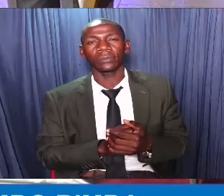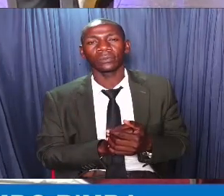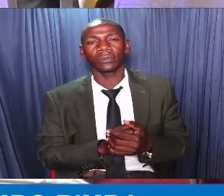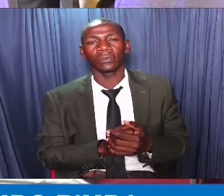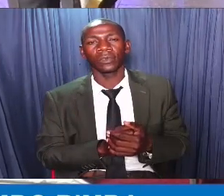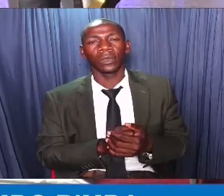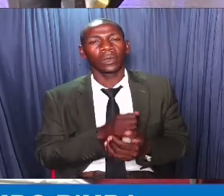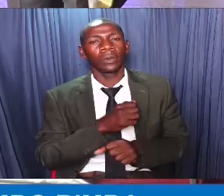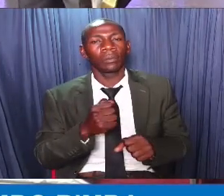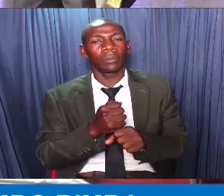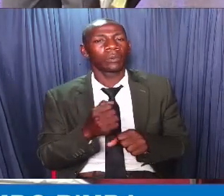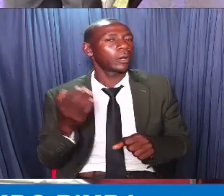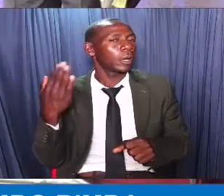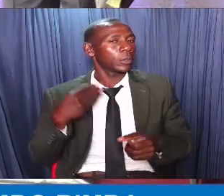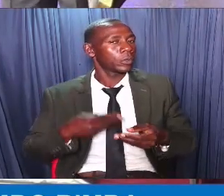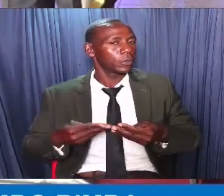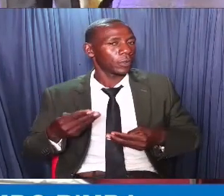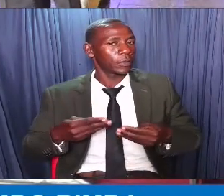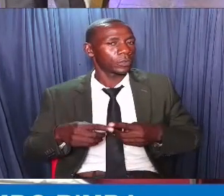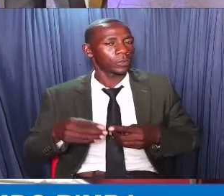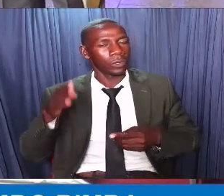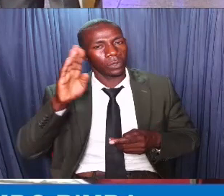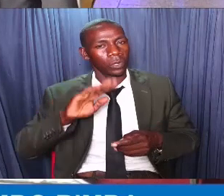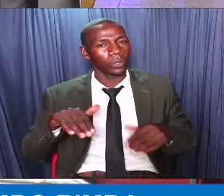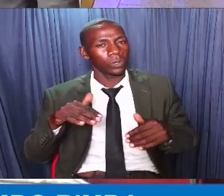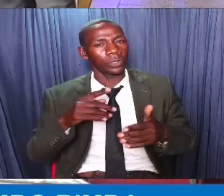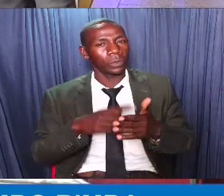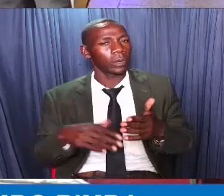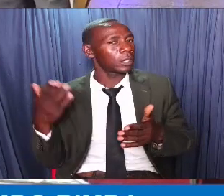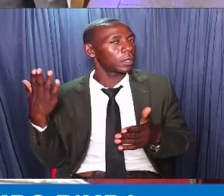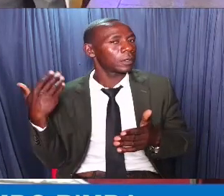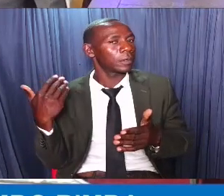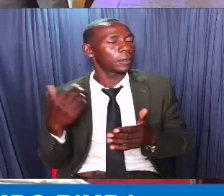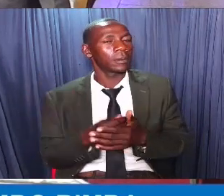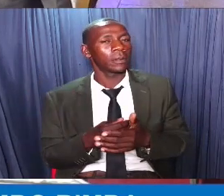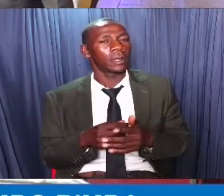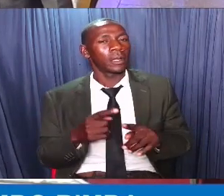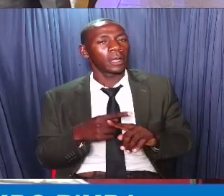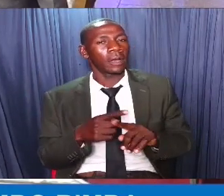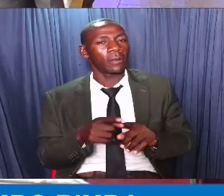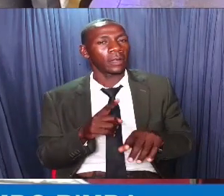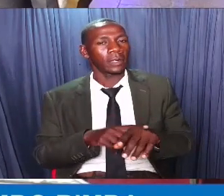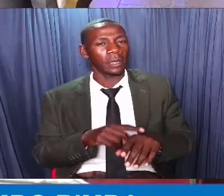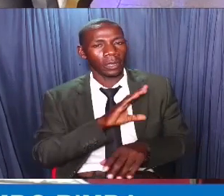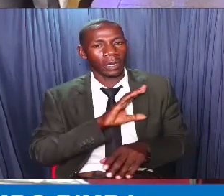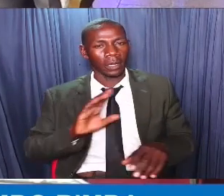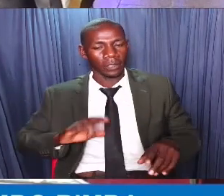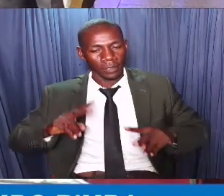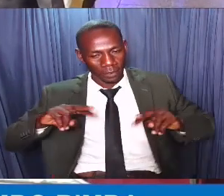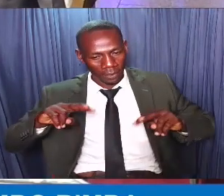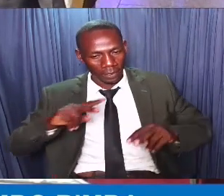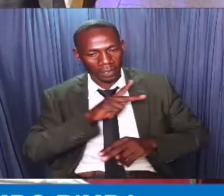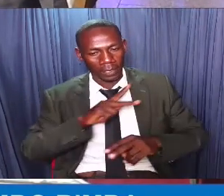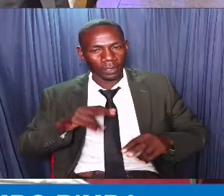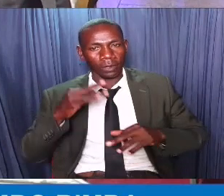Haijalishi mwaka juzi ulitolea Mungu. It doesn't matter the other year you offered to God. Haijalishi ulifanya nini. It doesn't matter what you did the other year. Kila saa Mkristo unatafuta ufalme wa Mungu. Every time a Christian seeking